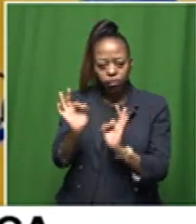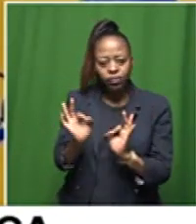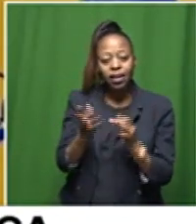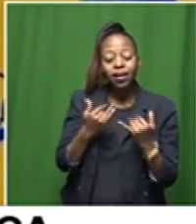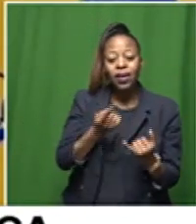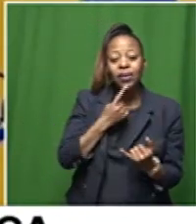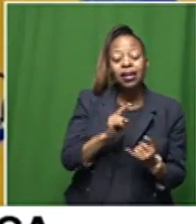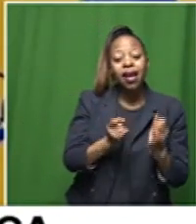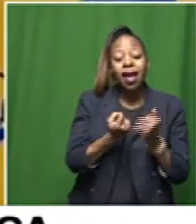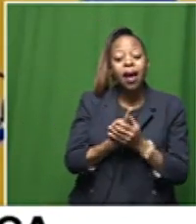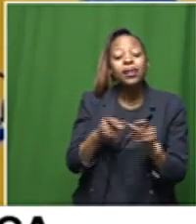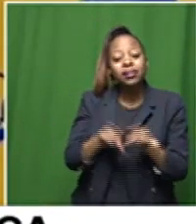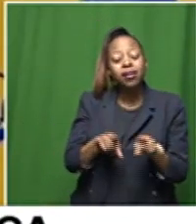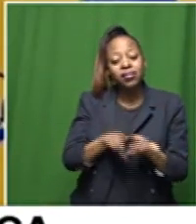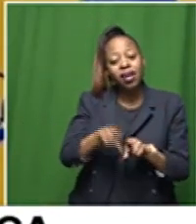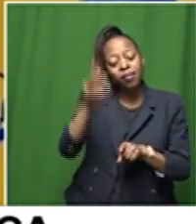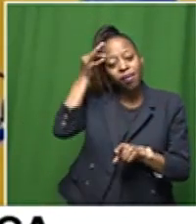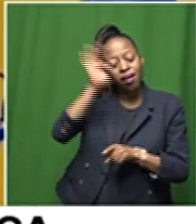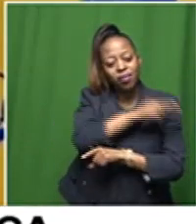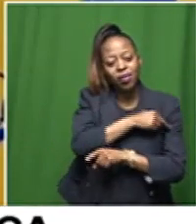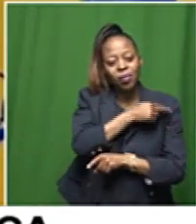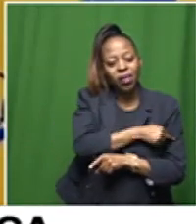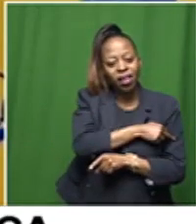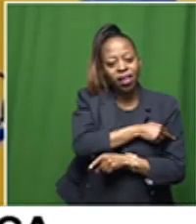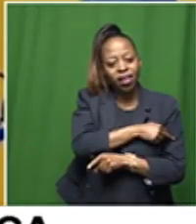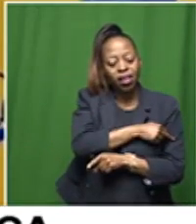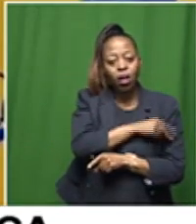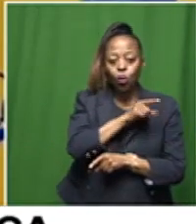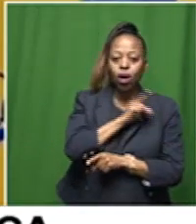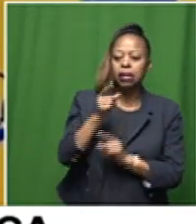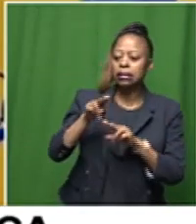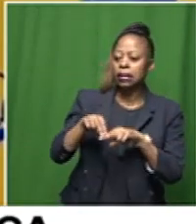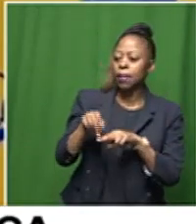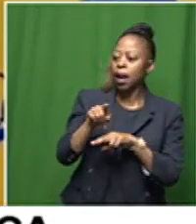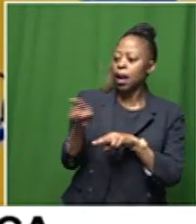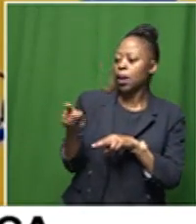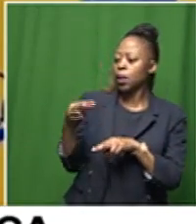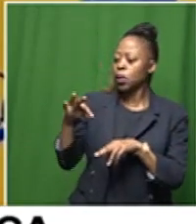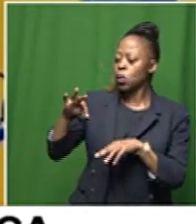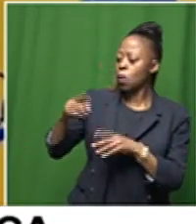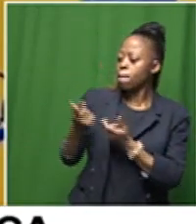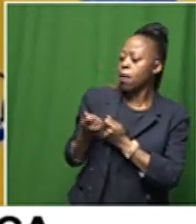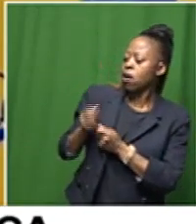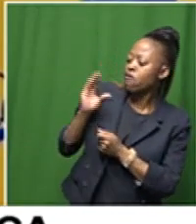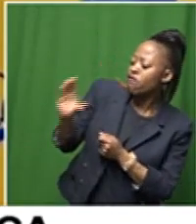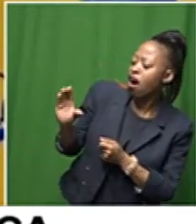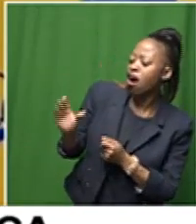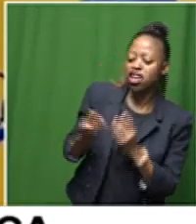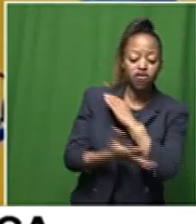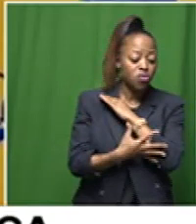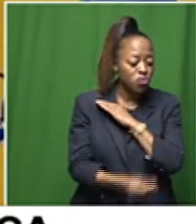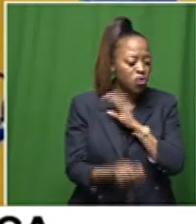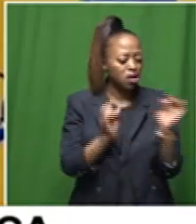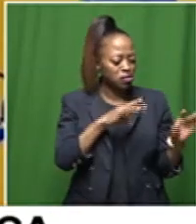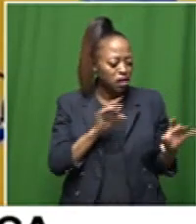this is what must happen to the people of this country, so that it should not depend on the size of your pocket that you get access